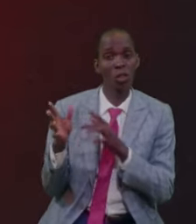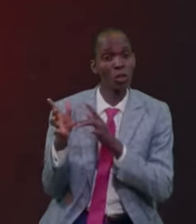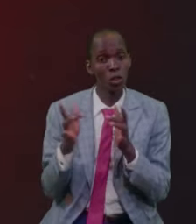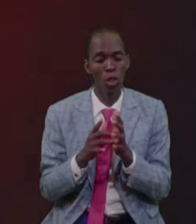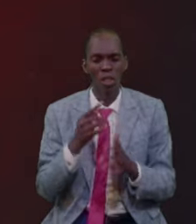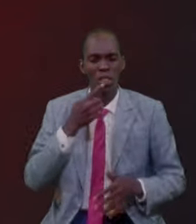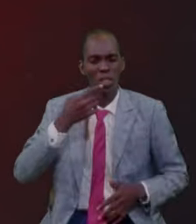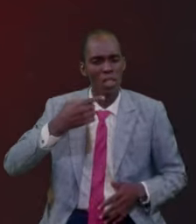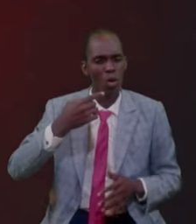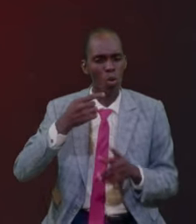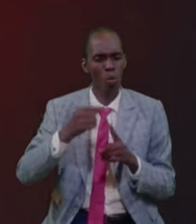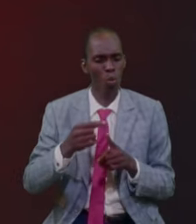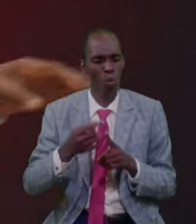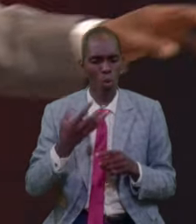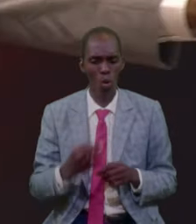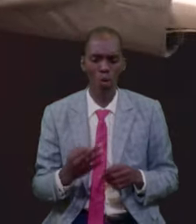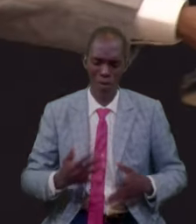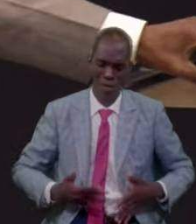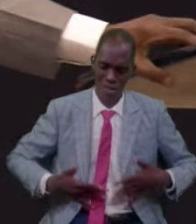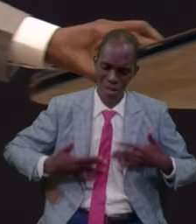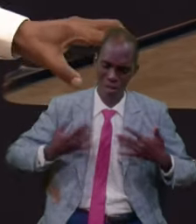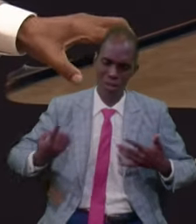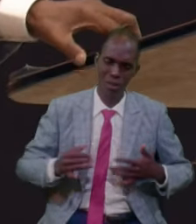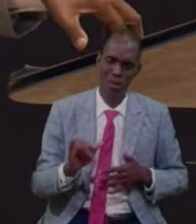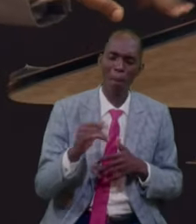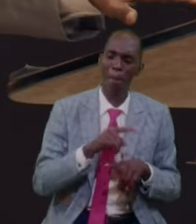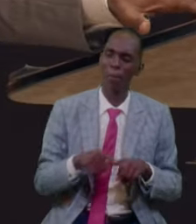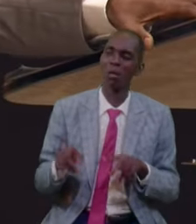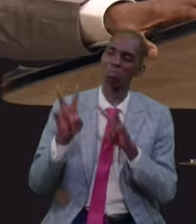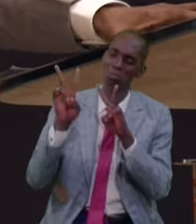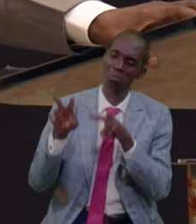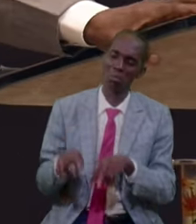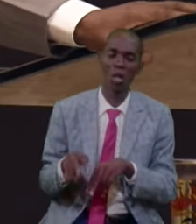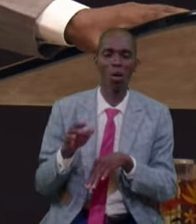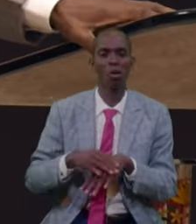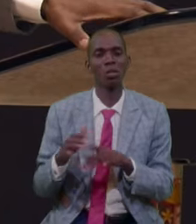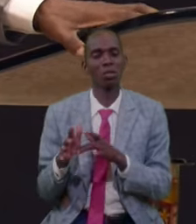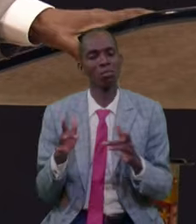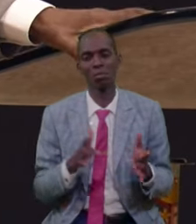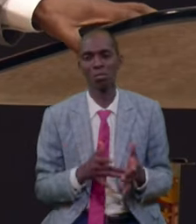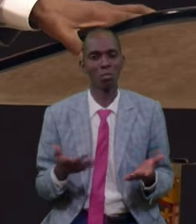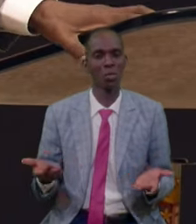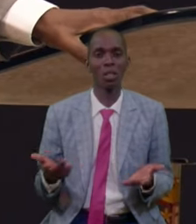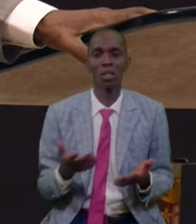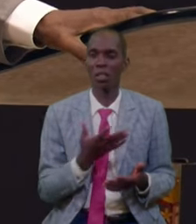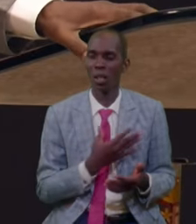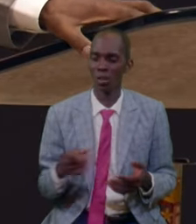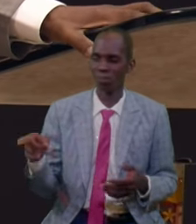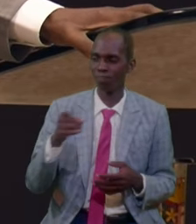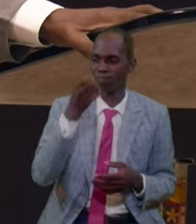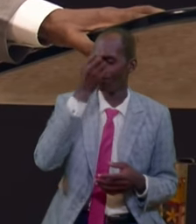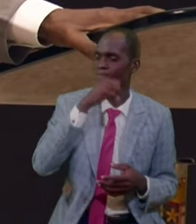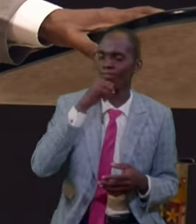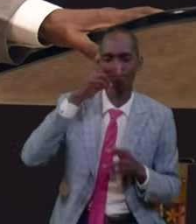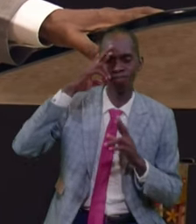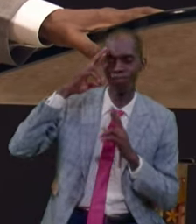of life eternal, they derided him. They looked down on him. They disrespected